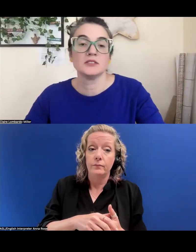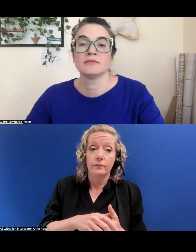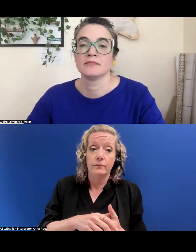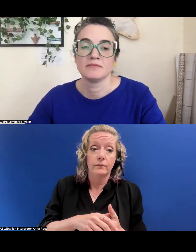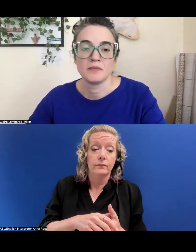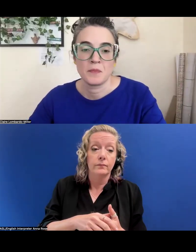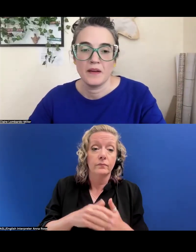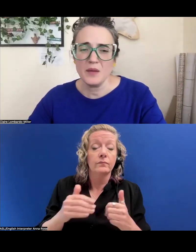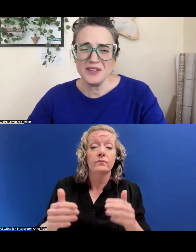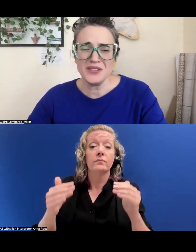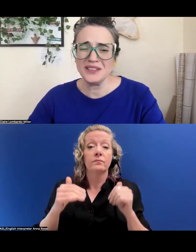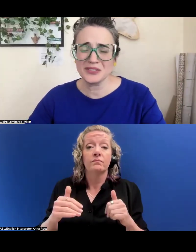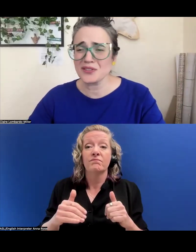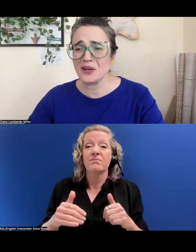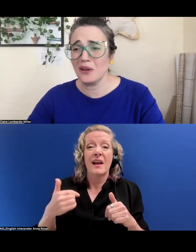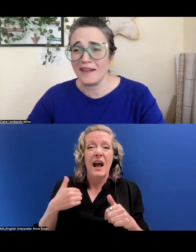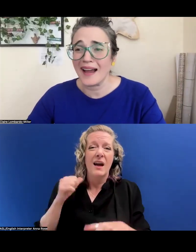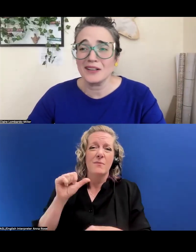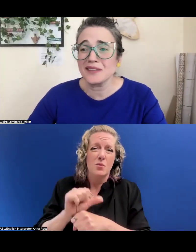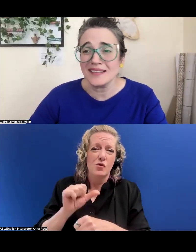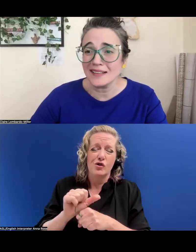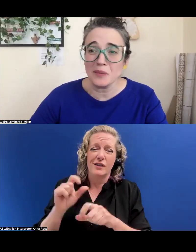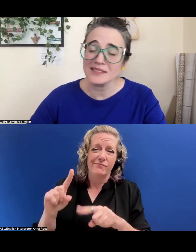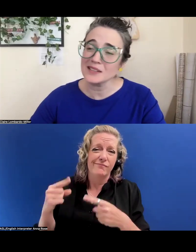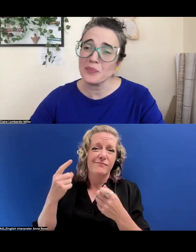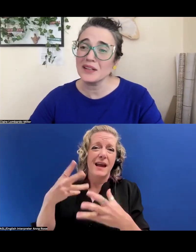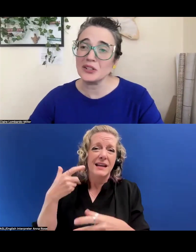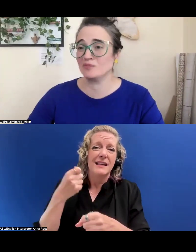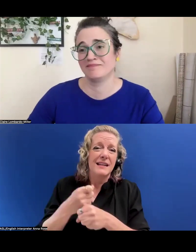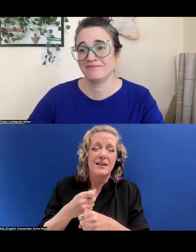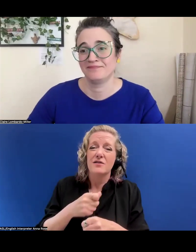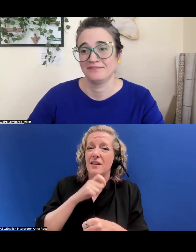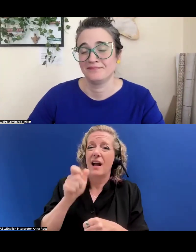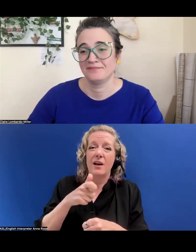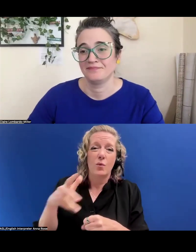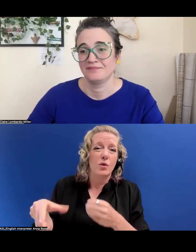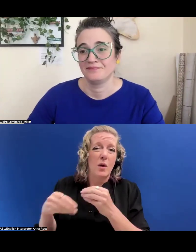is. I've been doing this for so long, I don't need to think about something new.